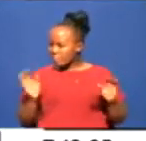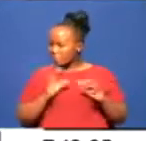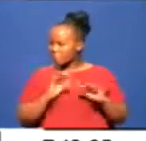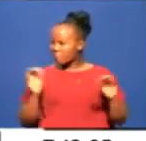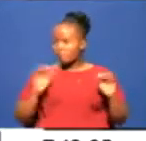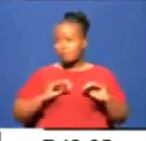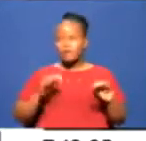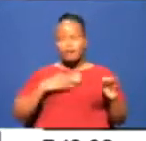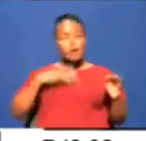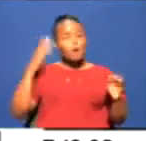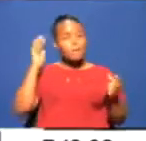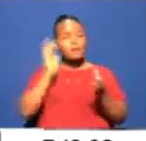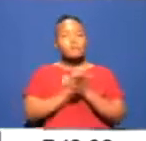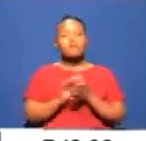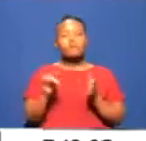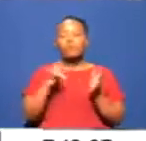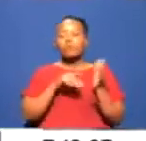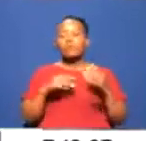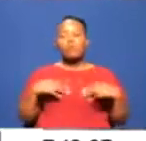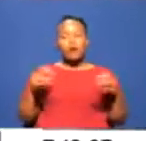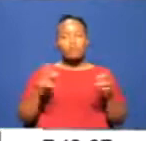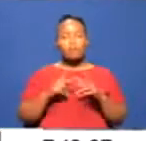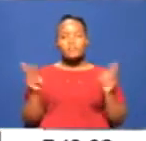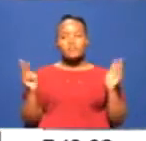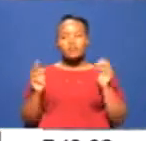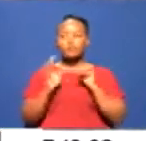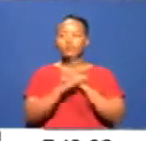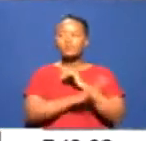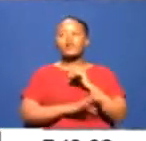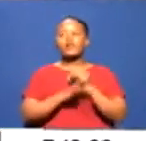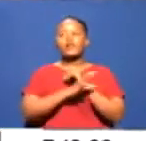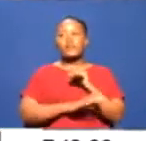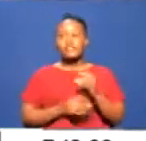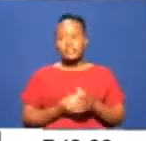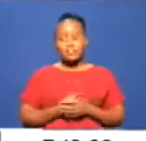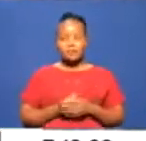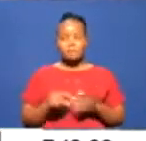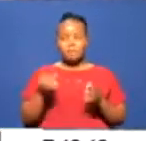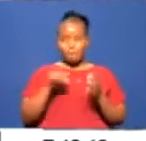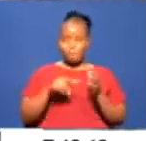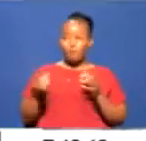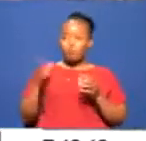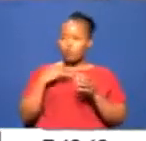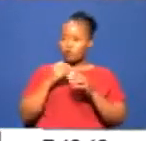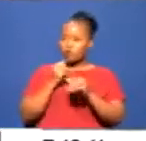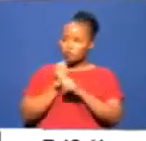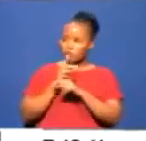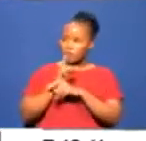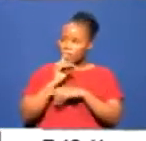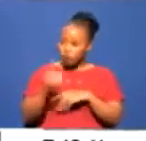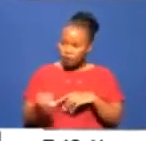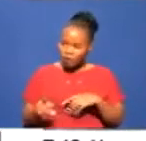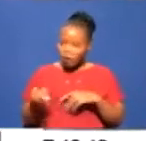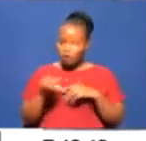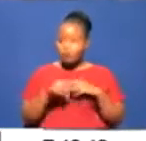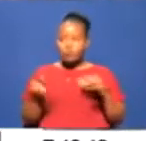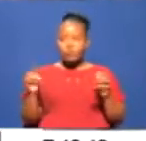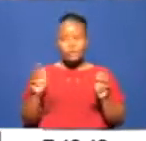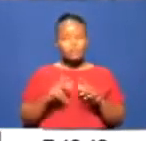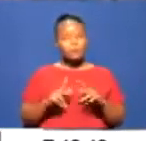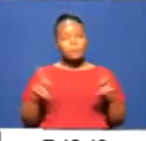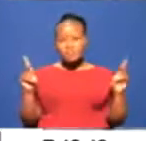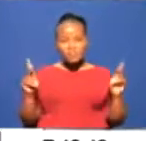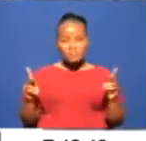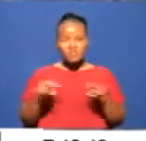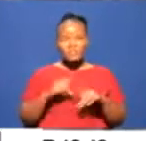in 2022 going forward. We make sure that we go it the peaceful way, but no one can tell